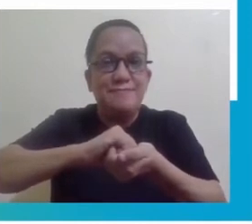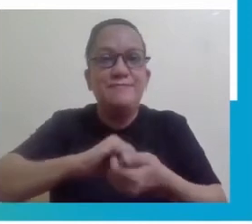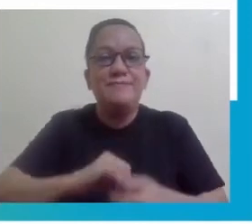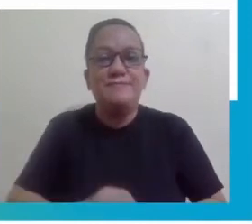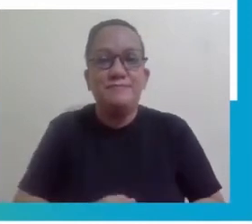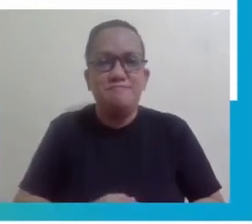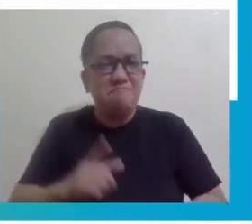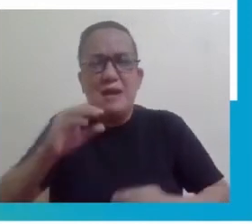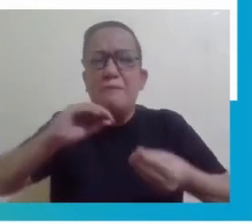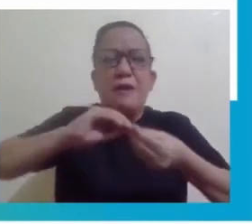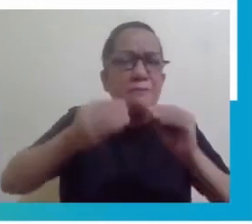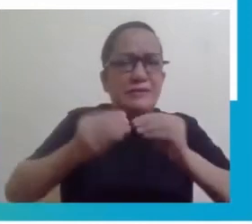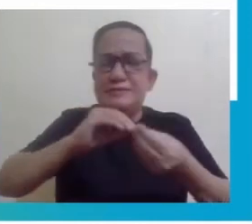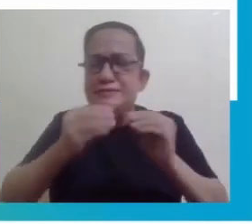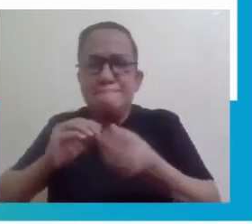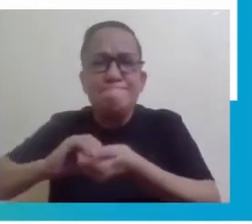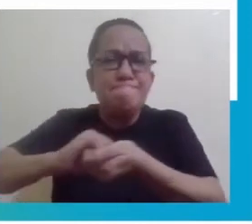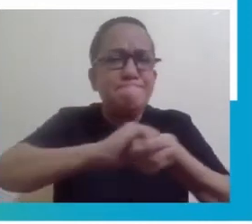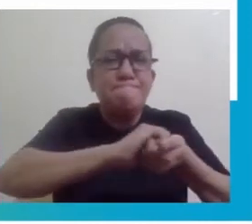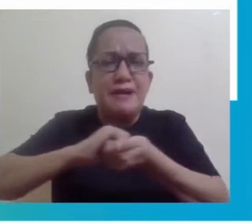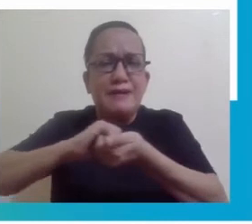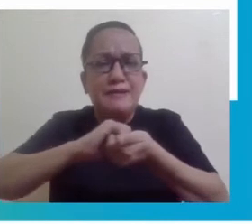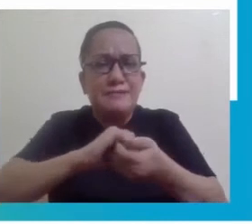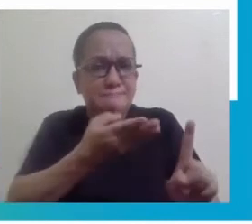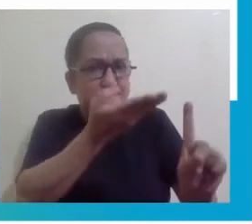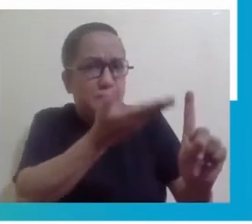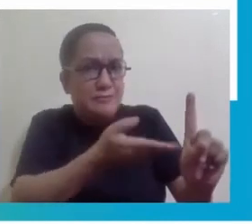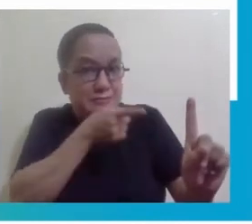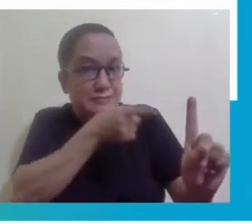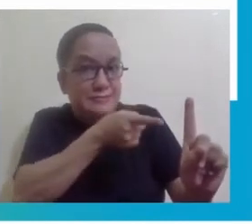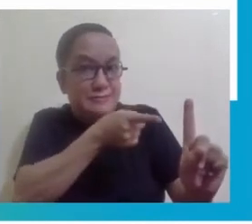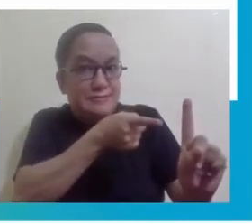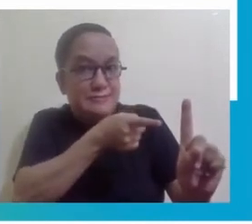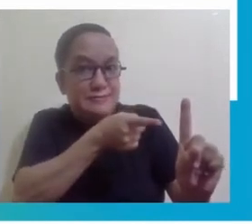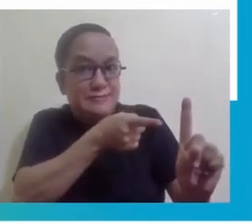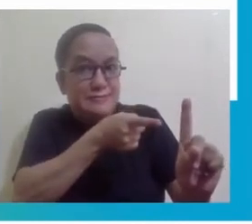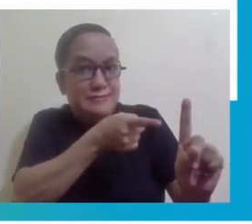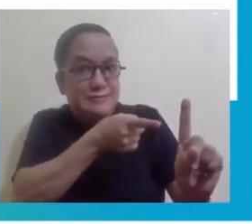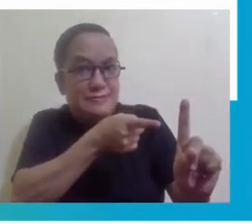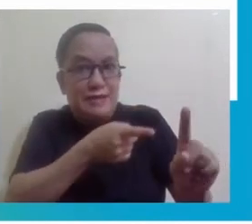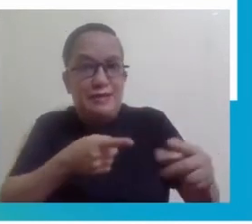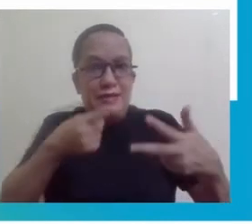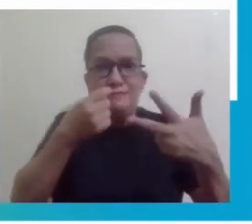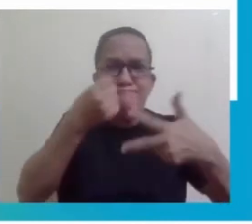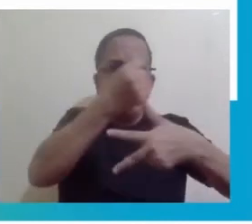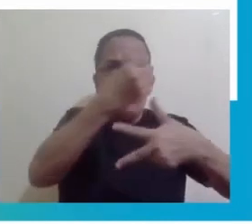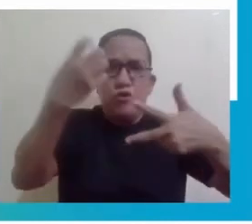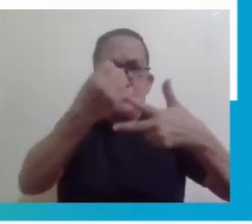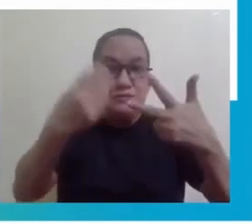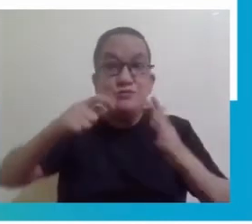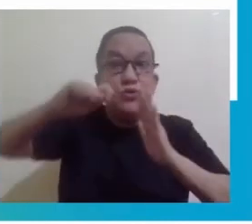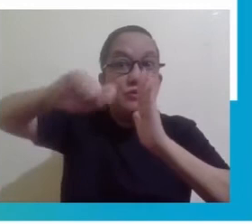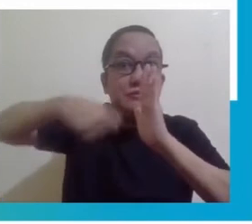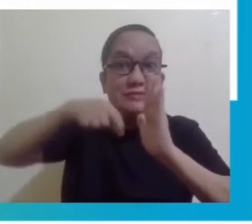actually he quoted the three concrete projects. So I agree, we acknowledge, we agree that